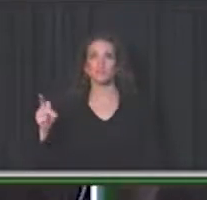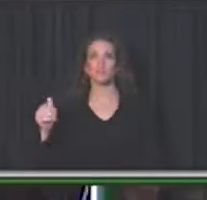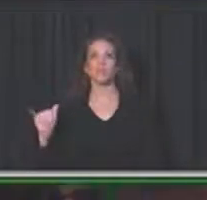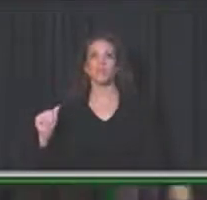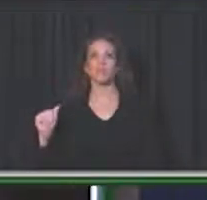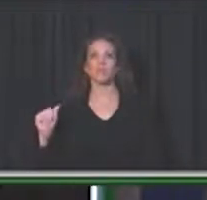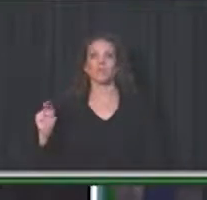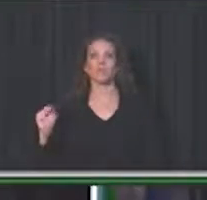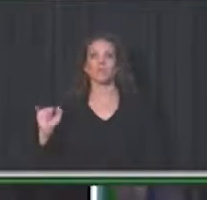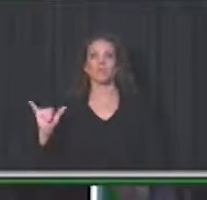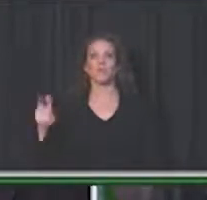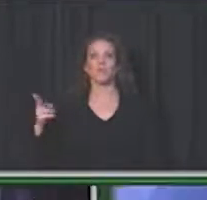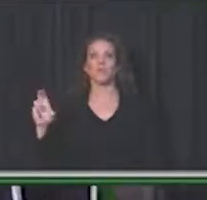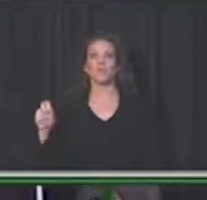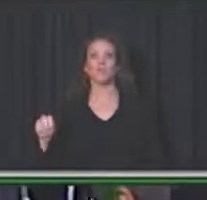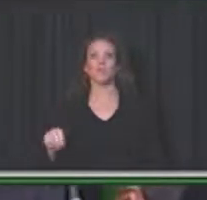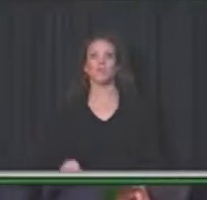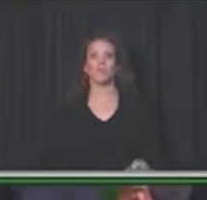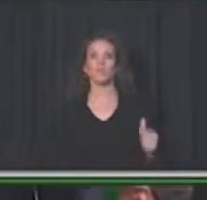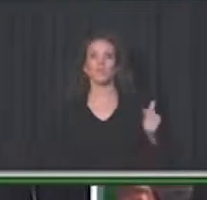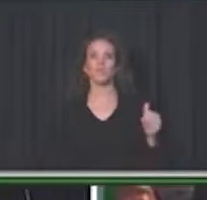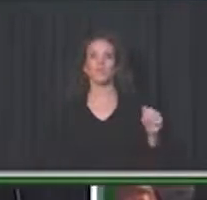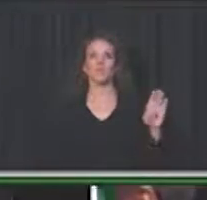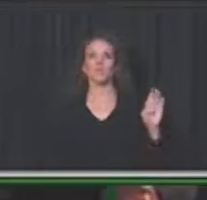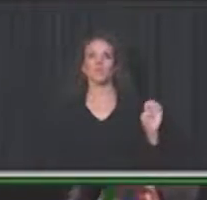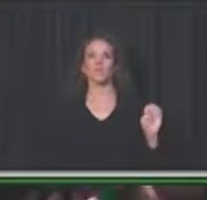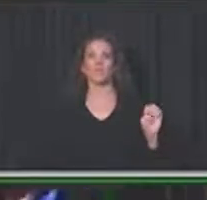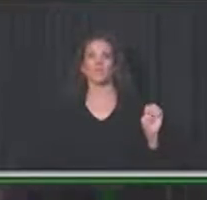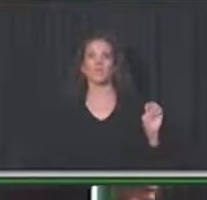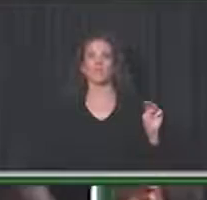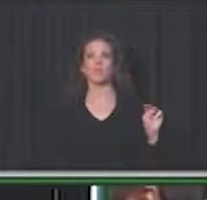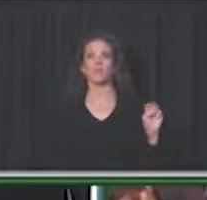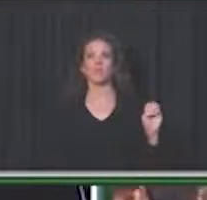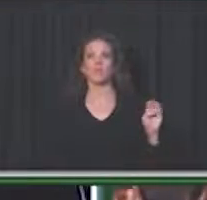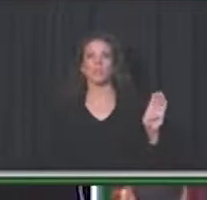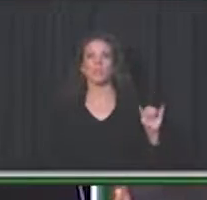Julia Glatz. Gay Rose Moipia.